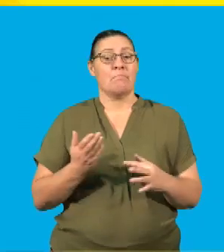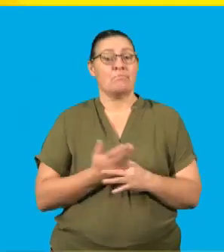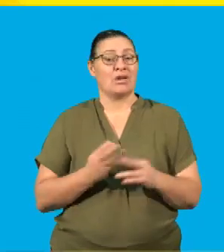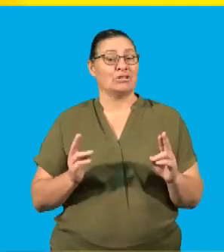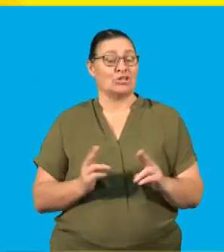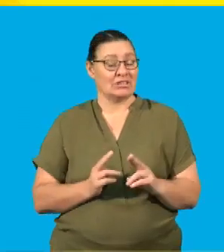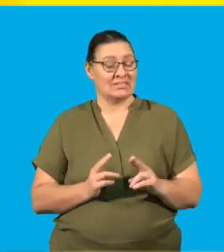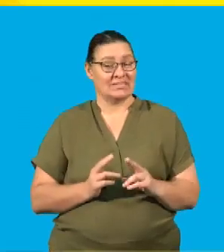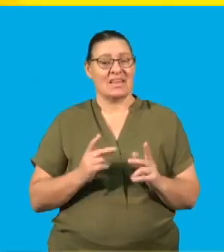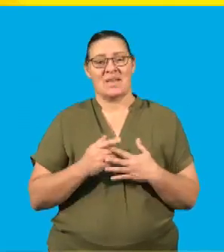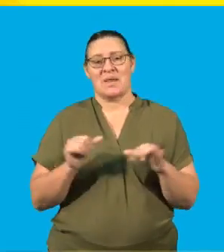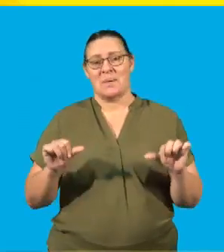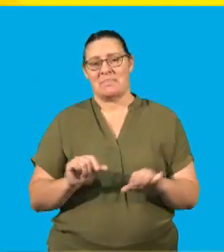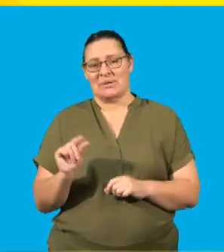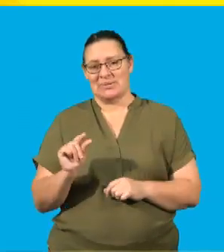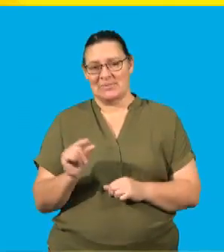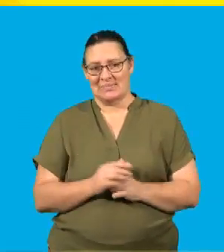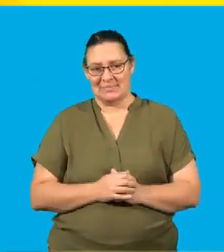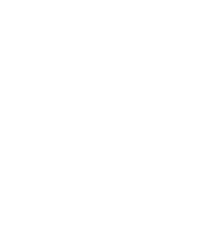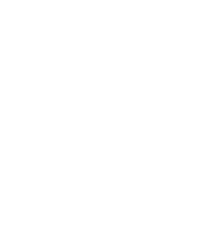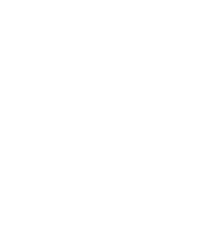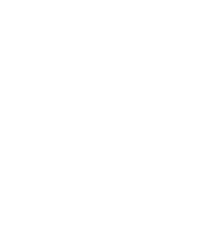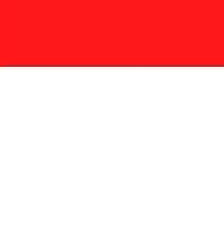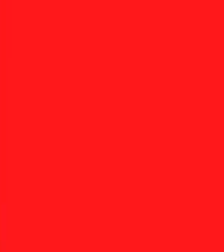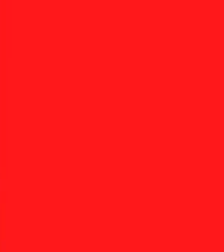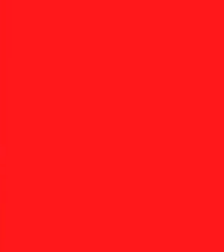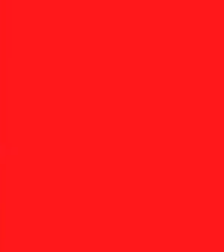quick short ad break. We'll be back very soon.